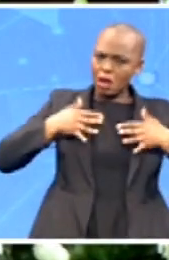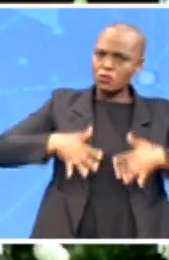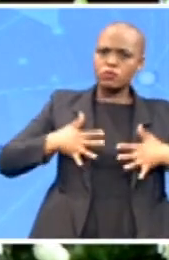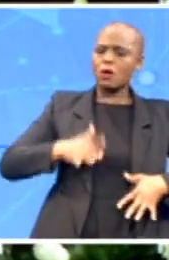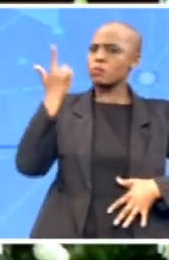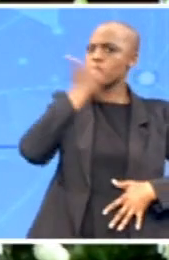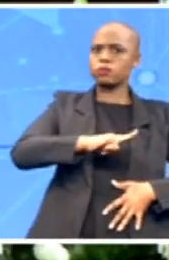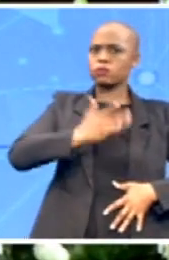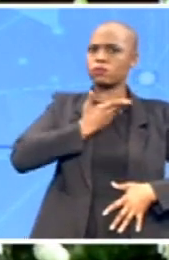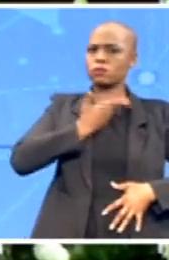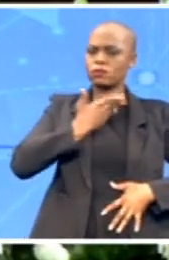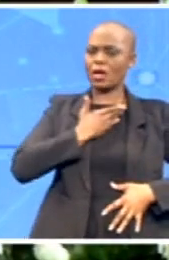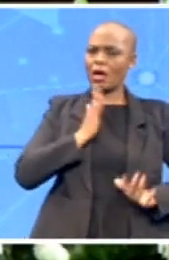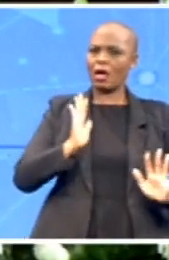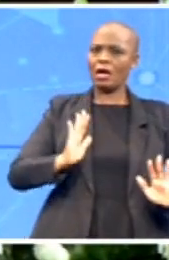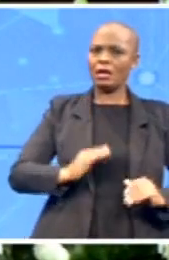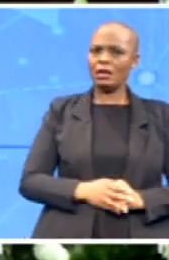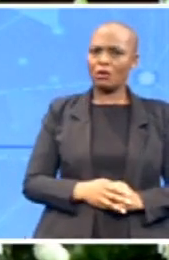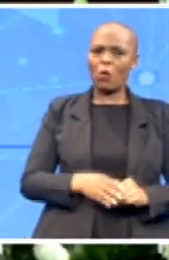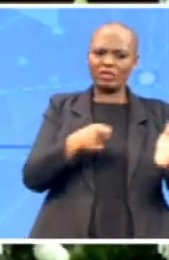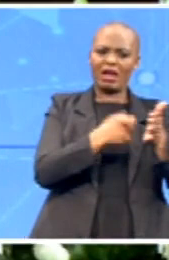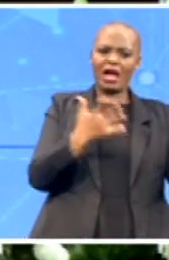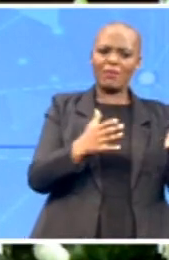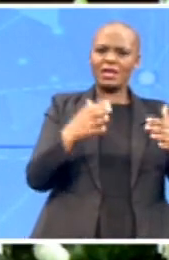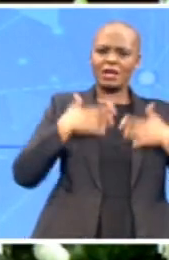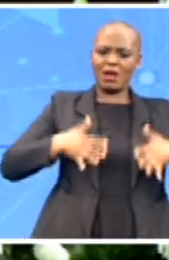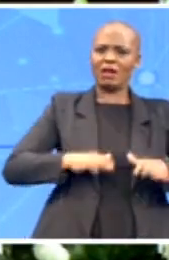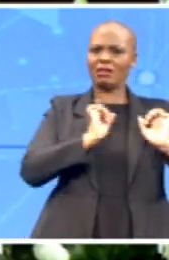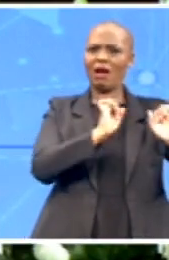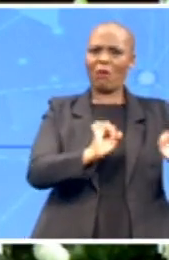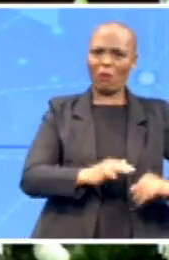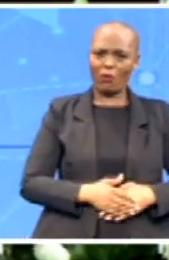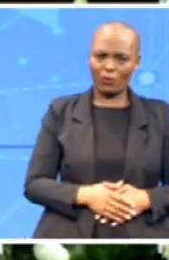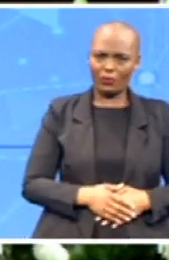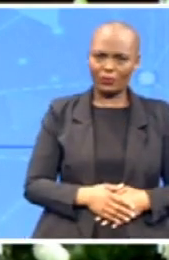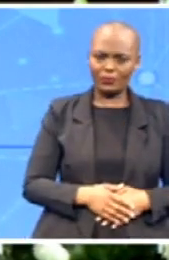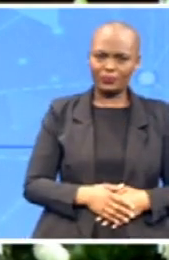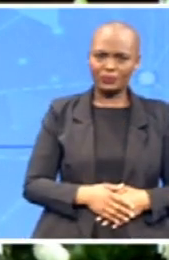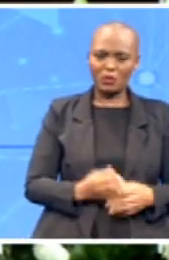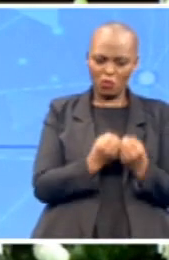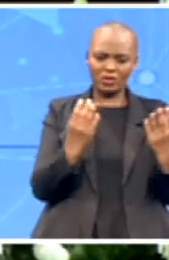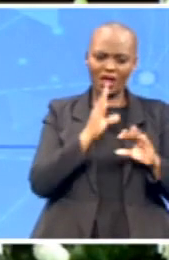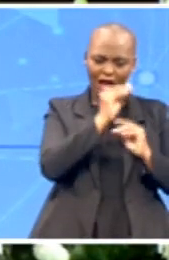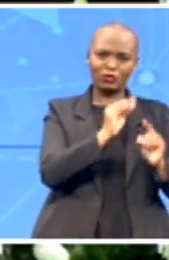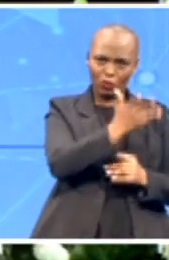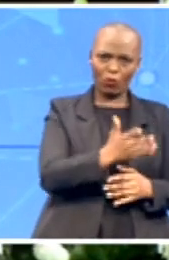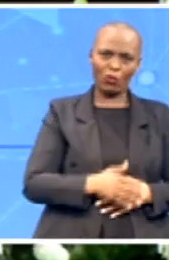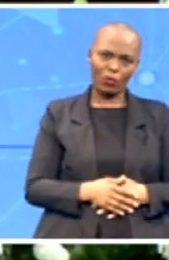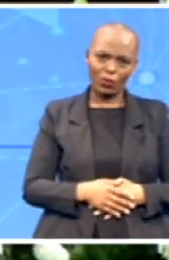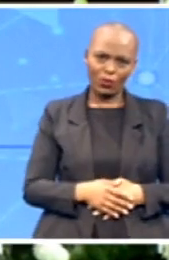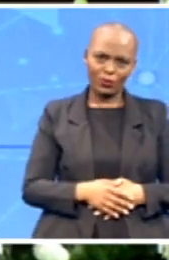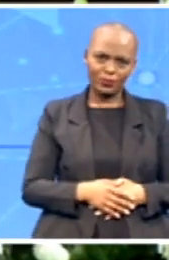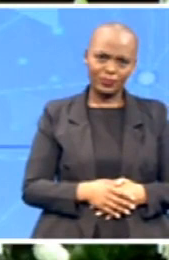Then Komphela, in the morning I'm phoning. I wanna make a mega